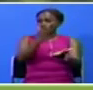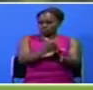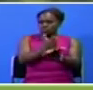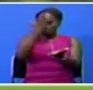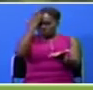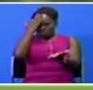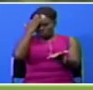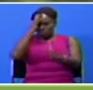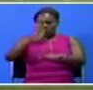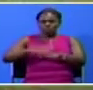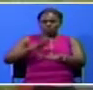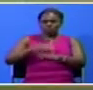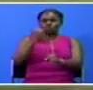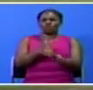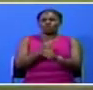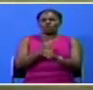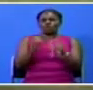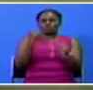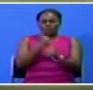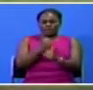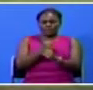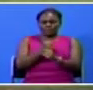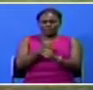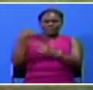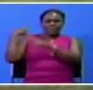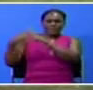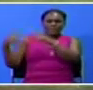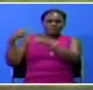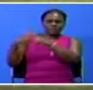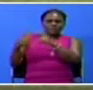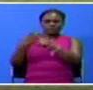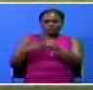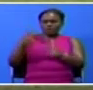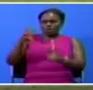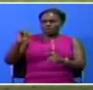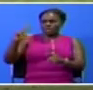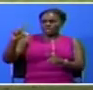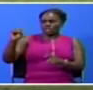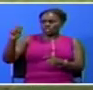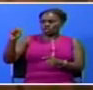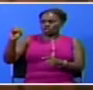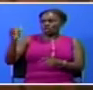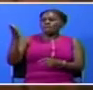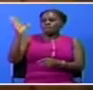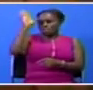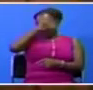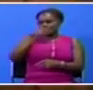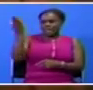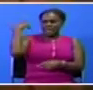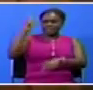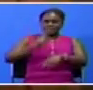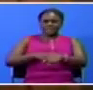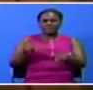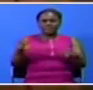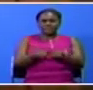that some good work is happening. The blend of young and experienced players sees the return of Wilson Kopondo, who missed out last season with an injury, as